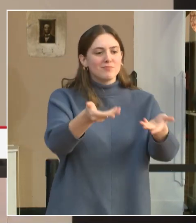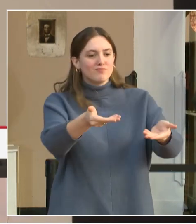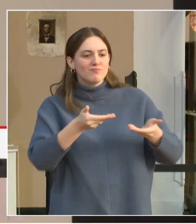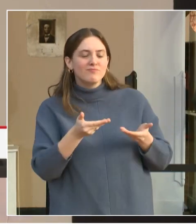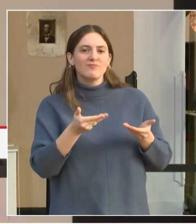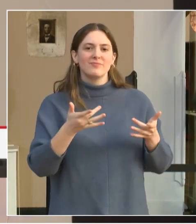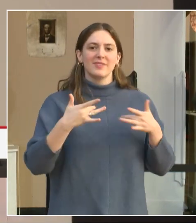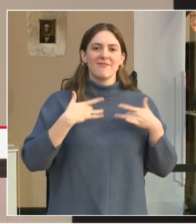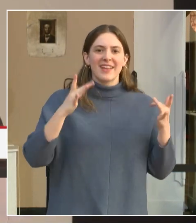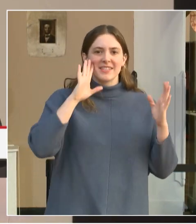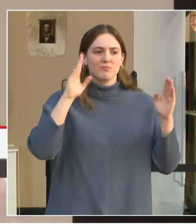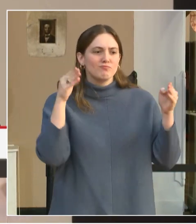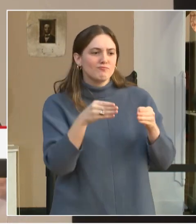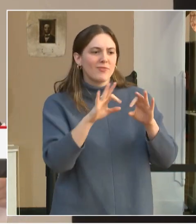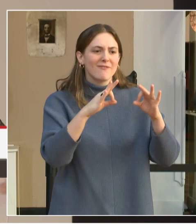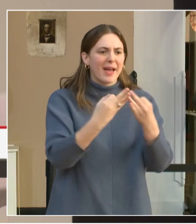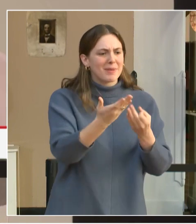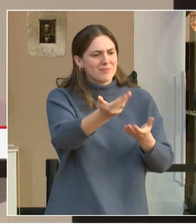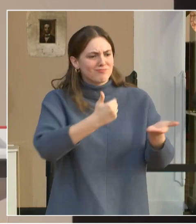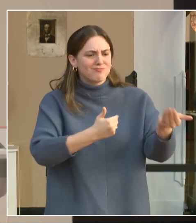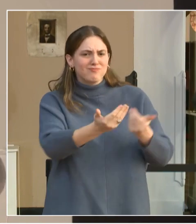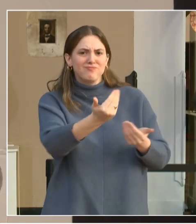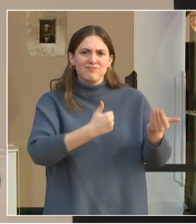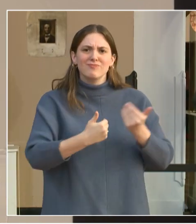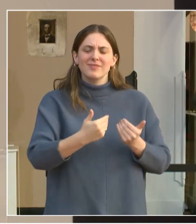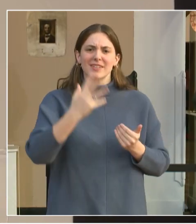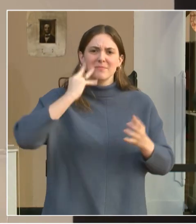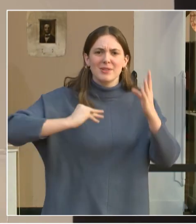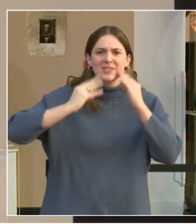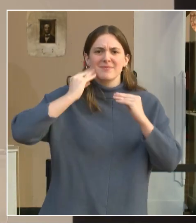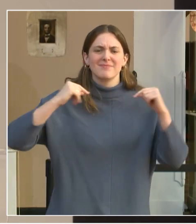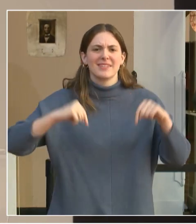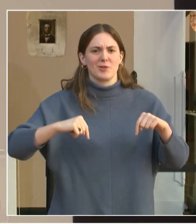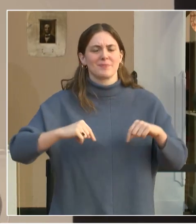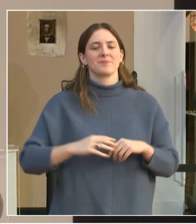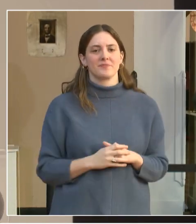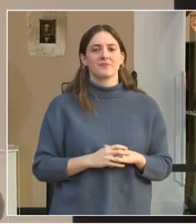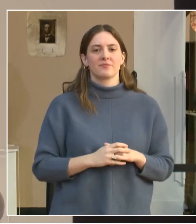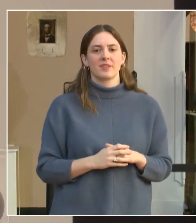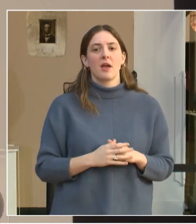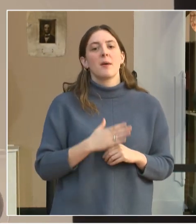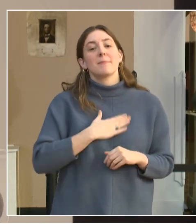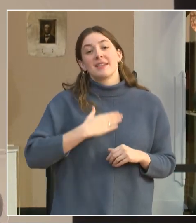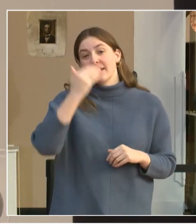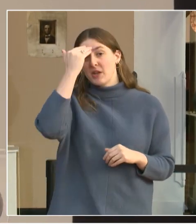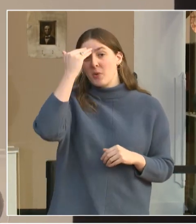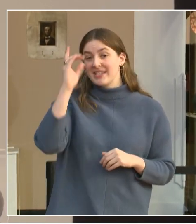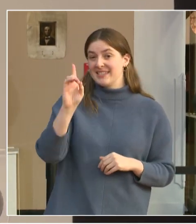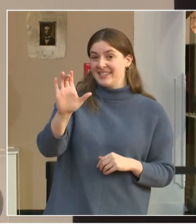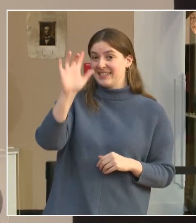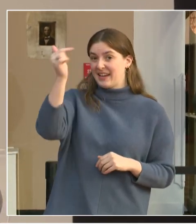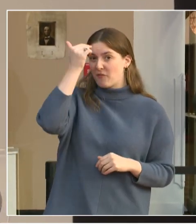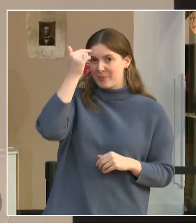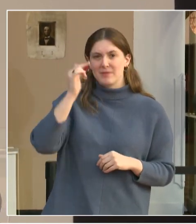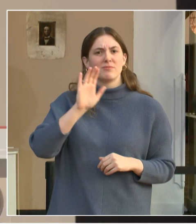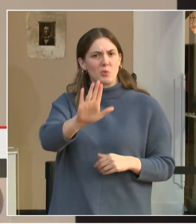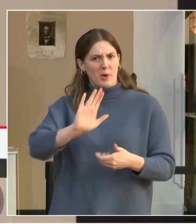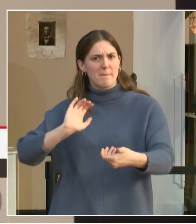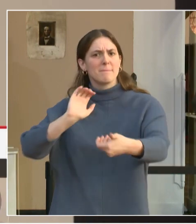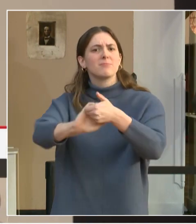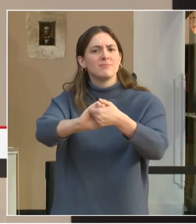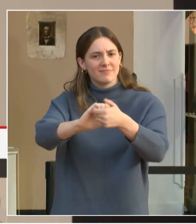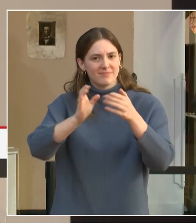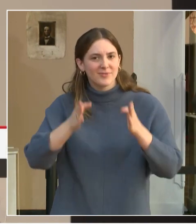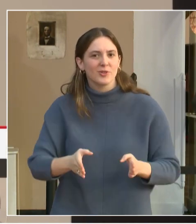and experiences like this one. So please know that you have a partner in DC government.